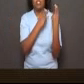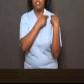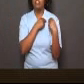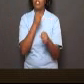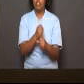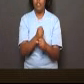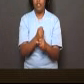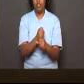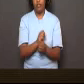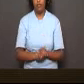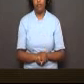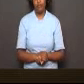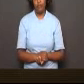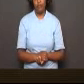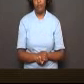in this area.